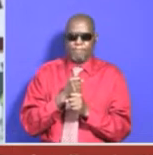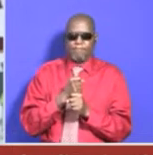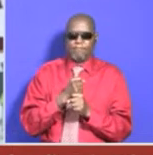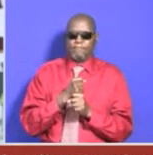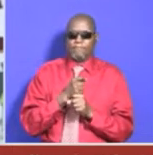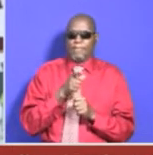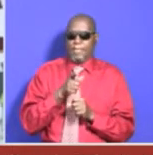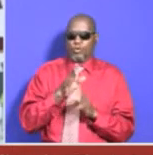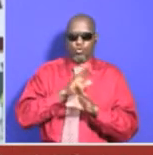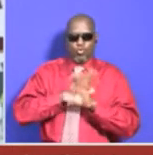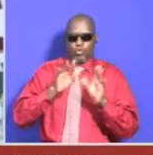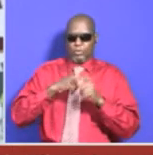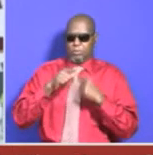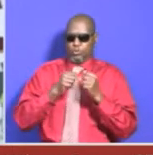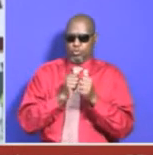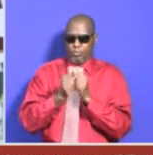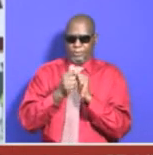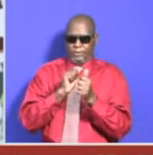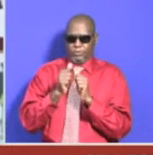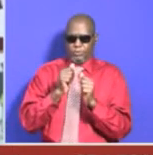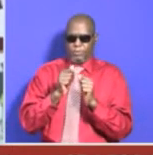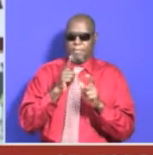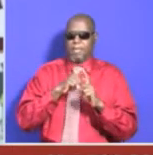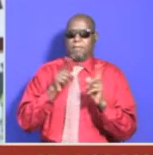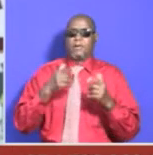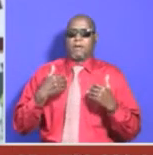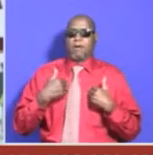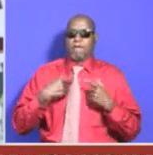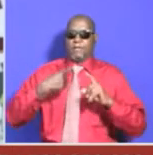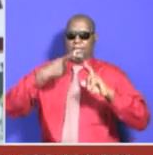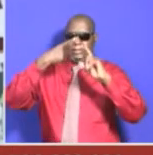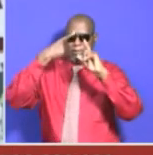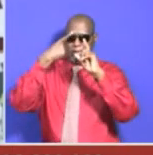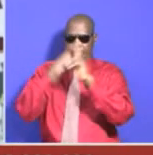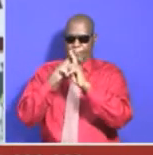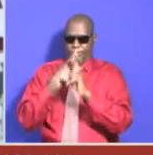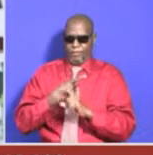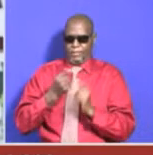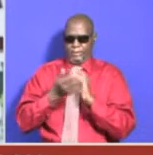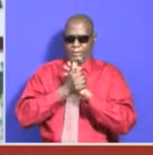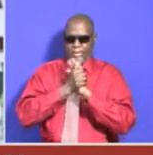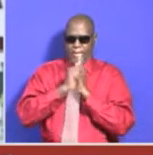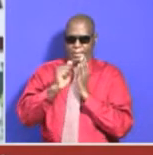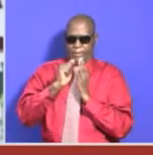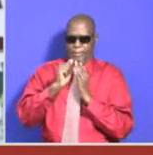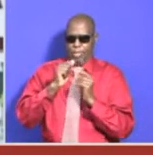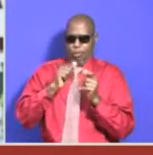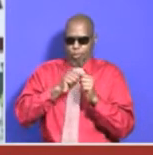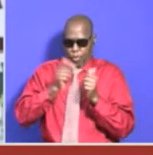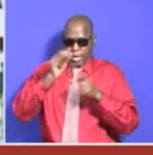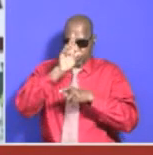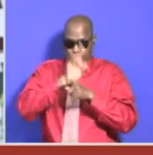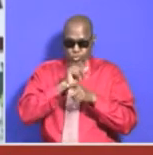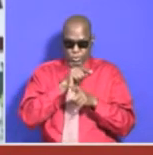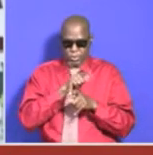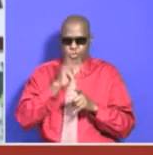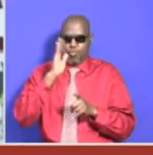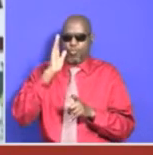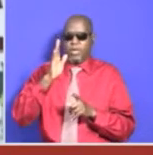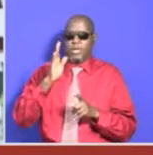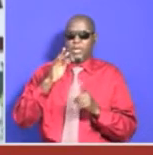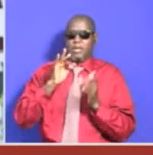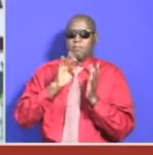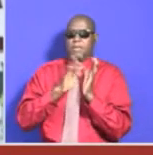not about competition, but we have different talents If well used, we